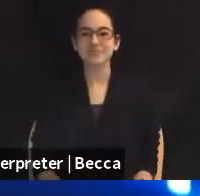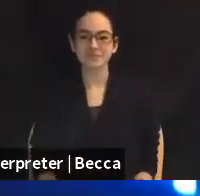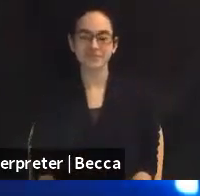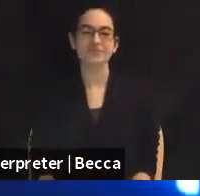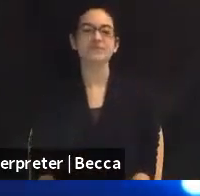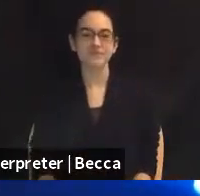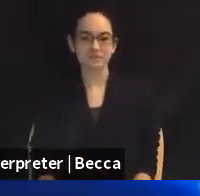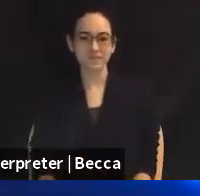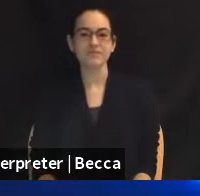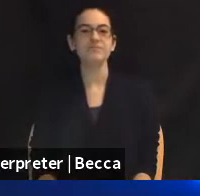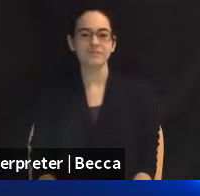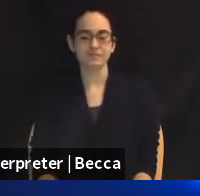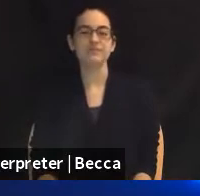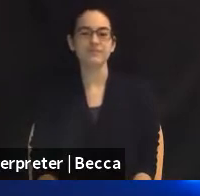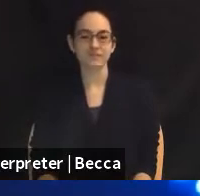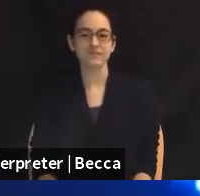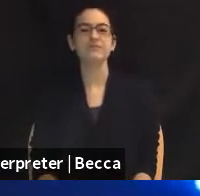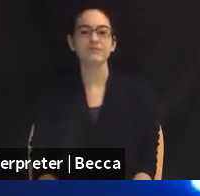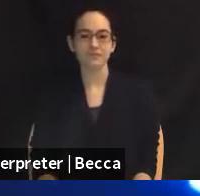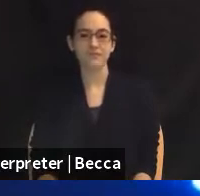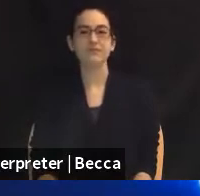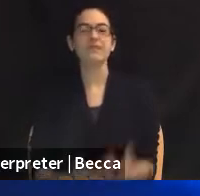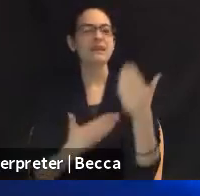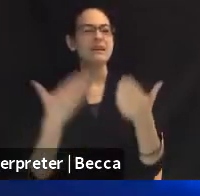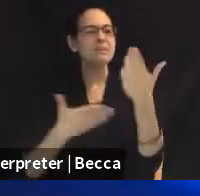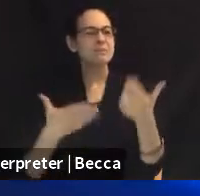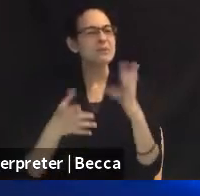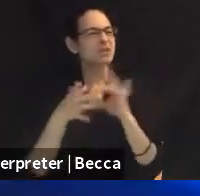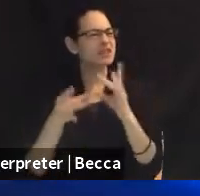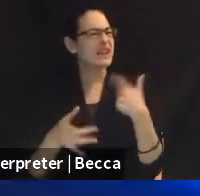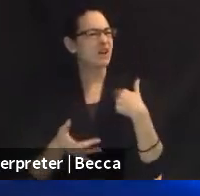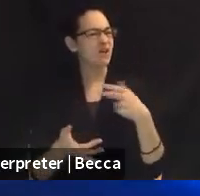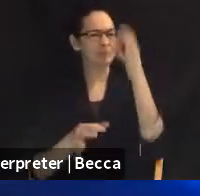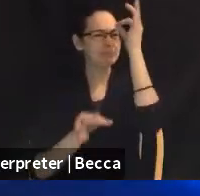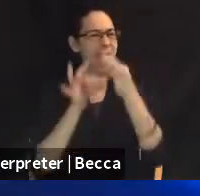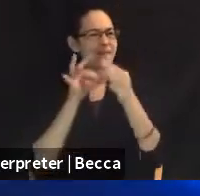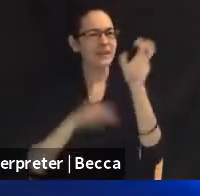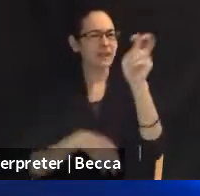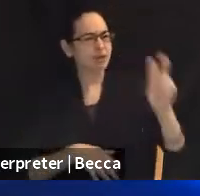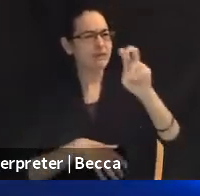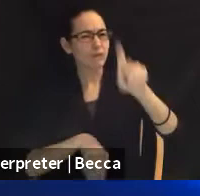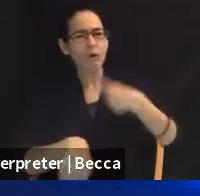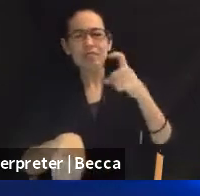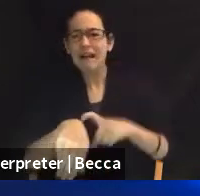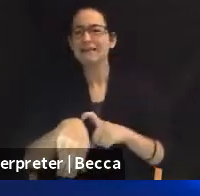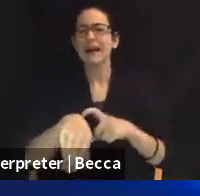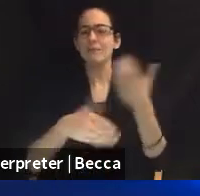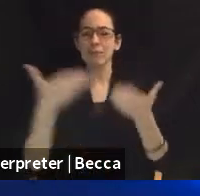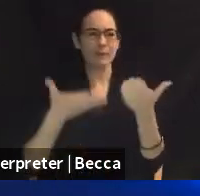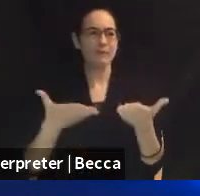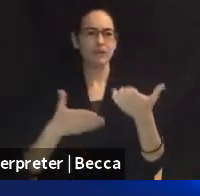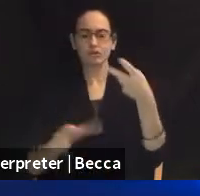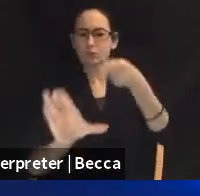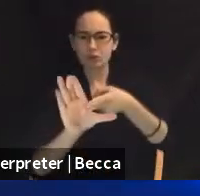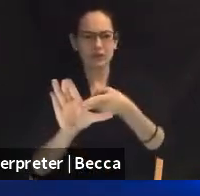find yourself today saying, you know what, I've been on this faith journey for a really long time, or maybe you're in the room or joining us online and you're saying, you know, I'm really just checking